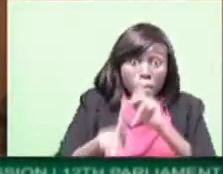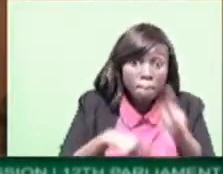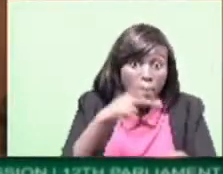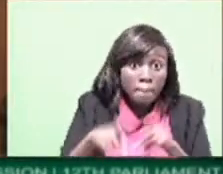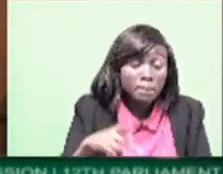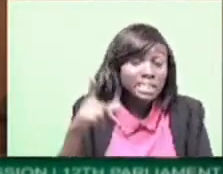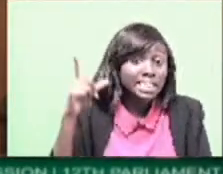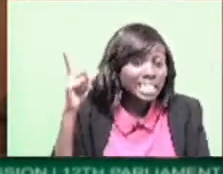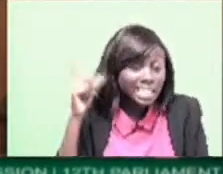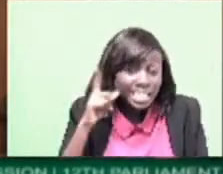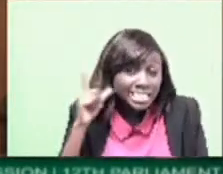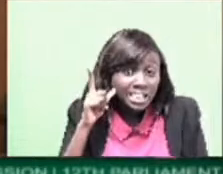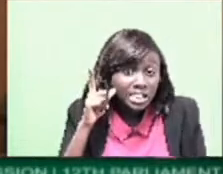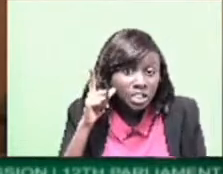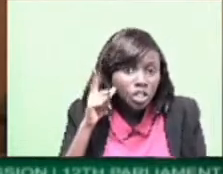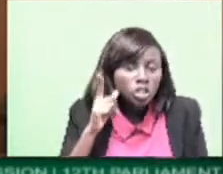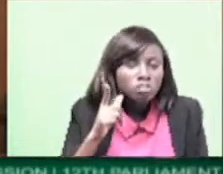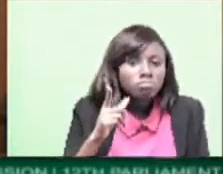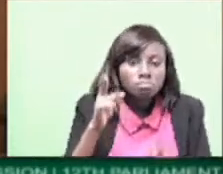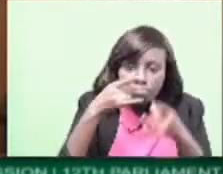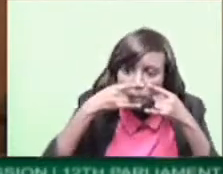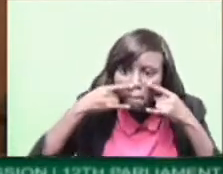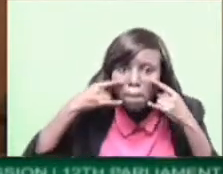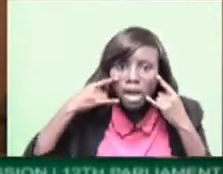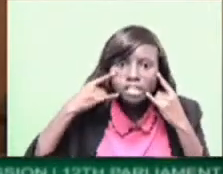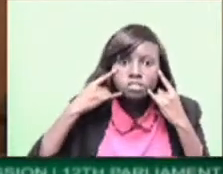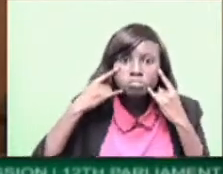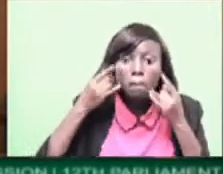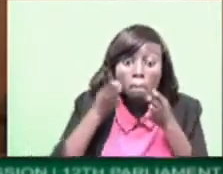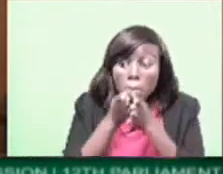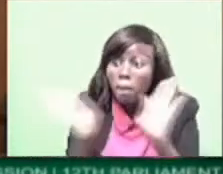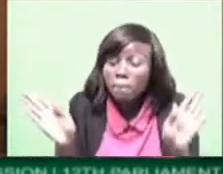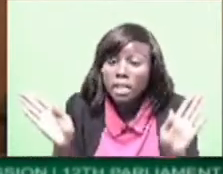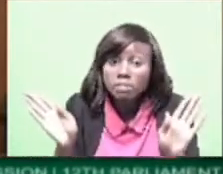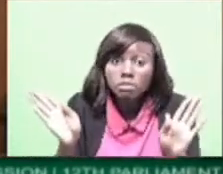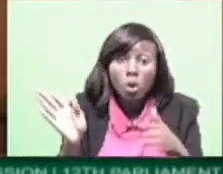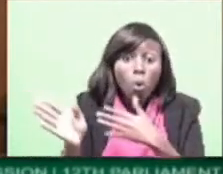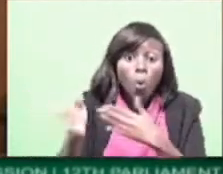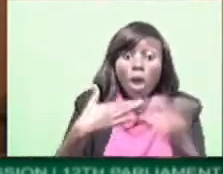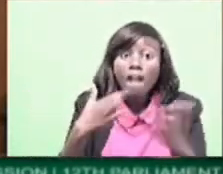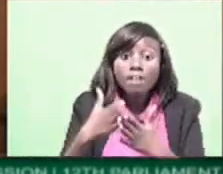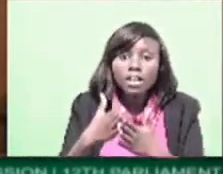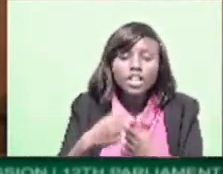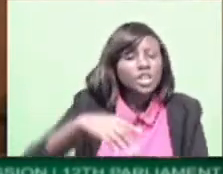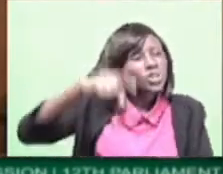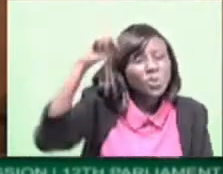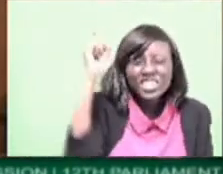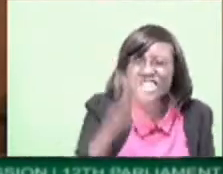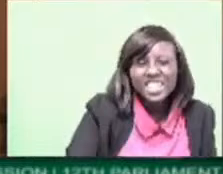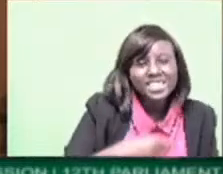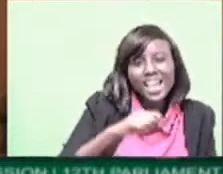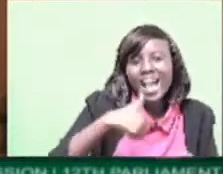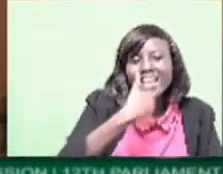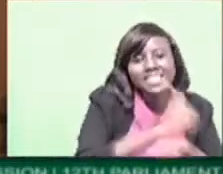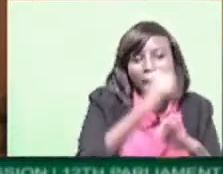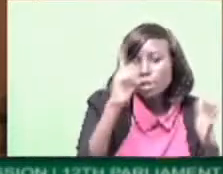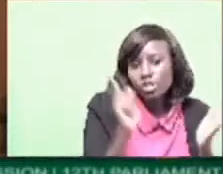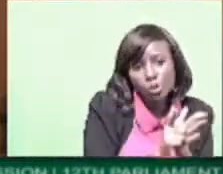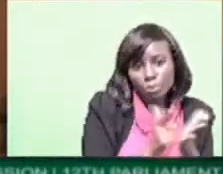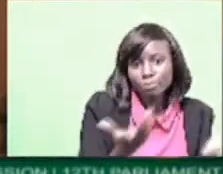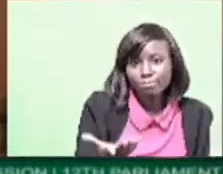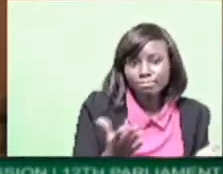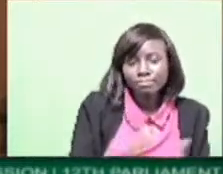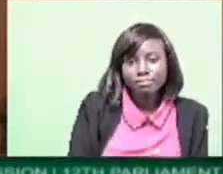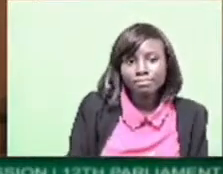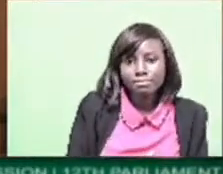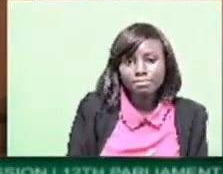problem when we as a parliament try to legislate behavior. Madam Speaker, any